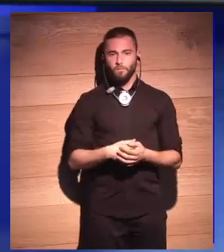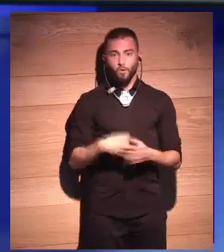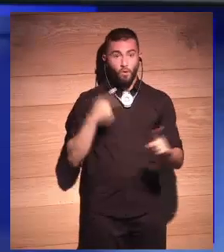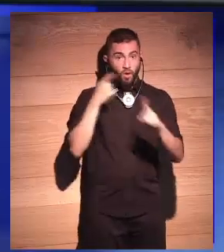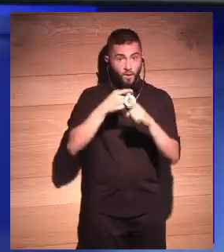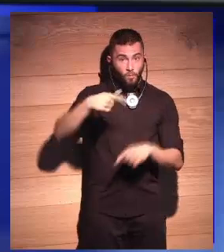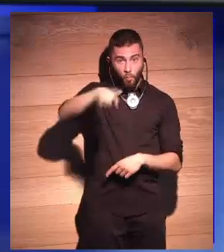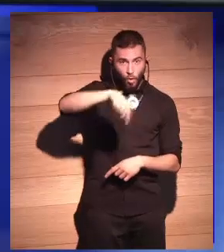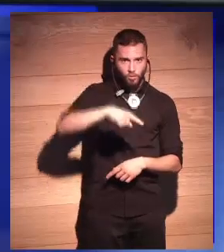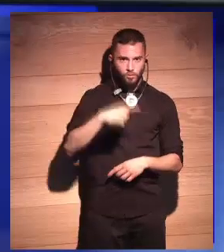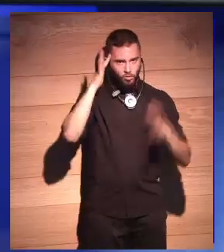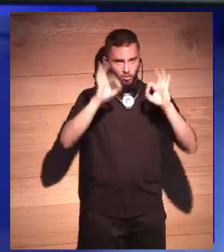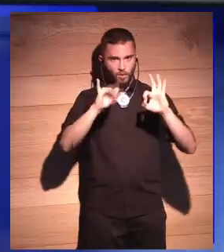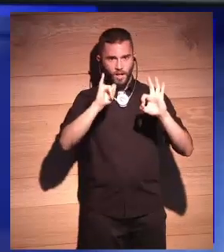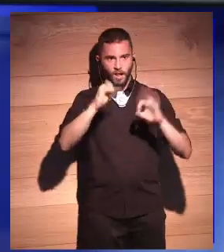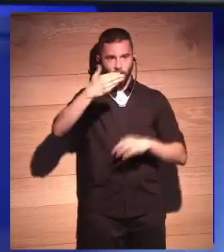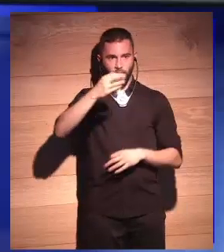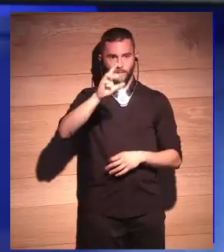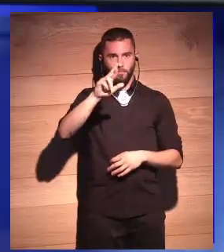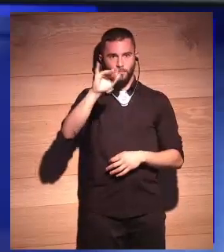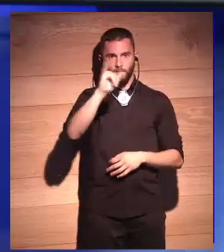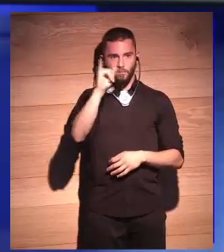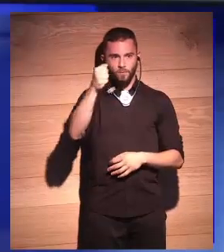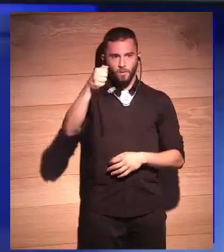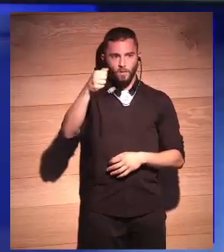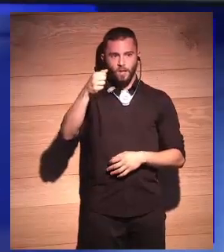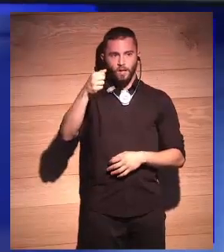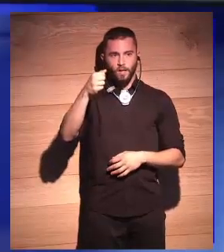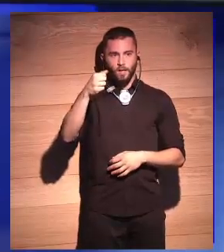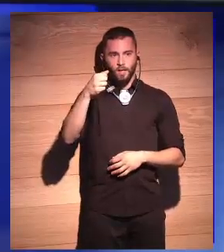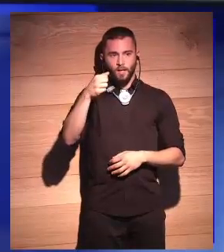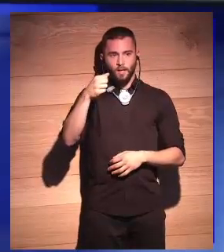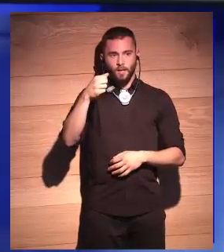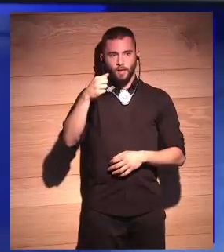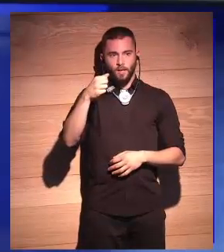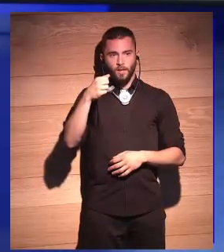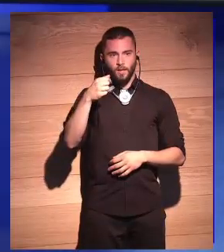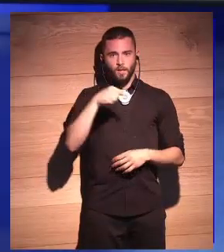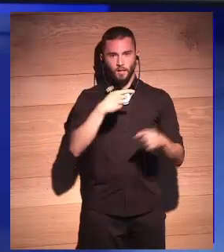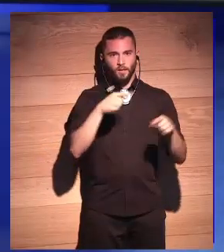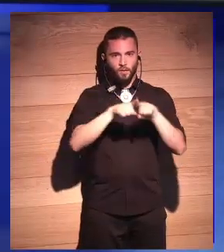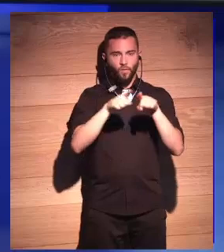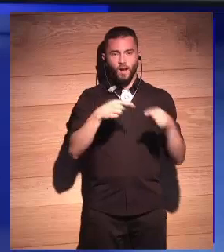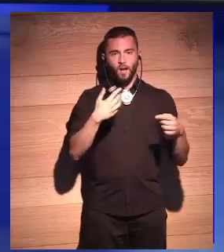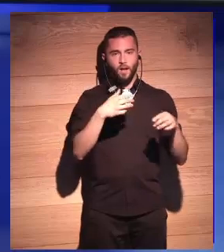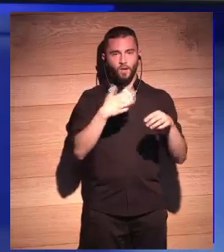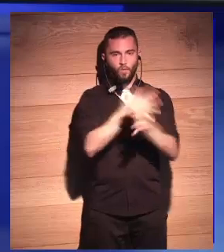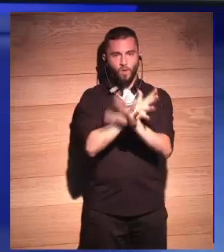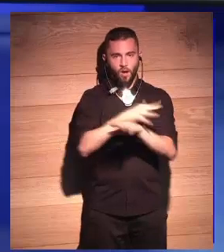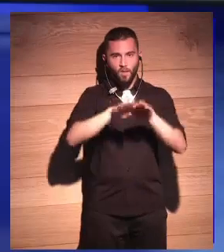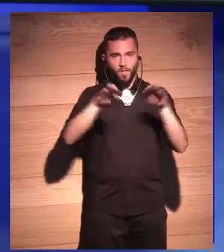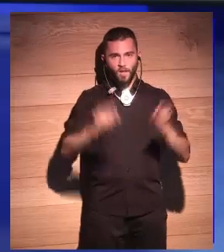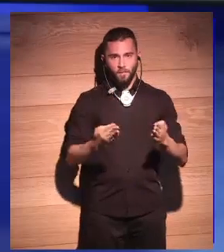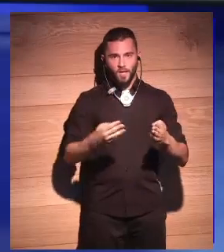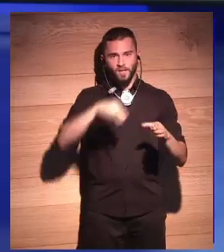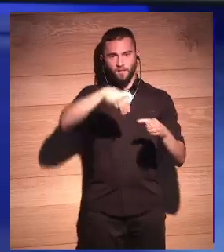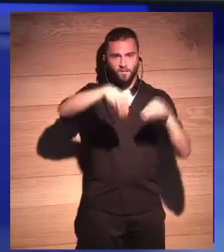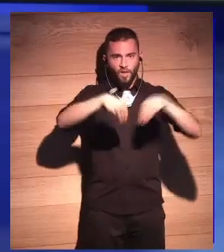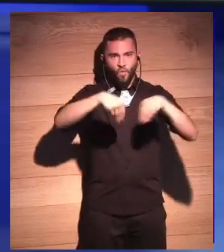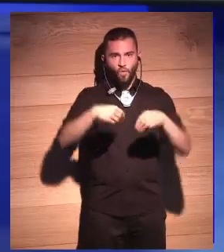Warhammer started off as a tabletop war game, played with little miniatures, dice, and rulers. And you and some friends battle it out on